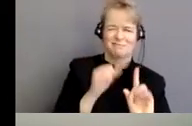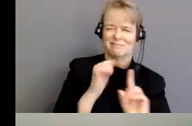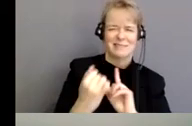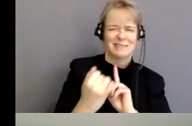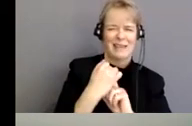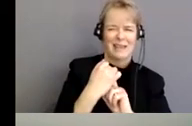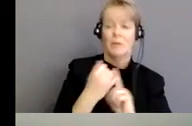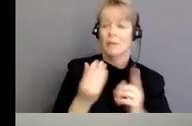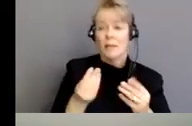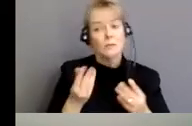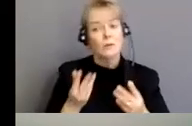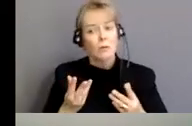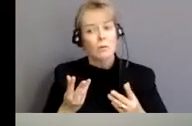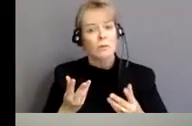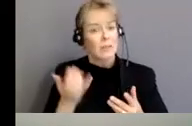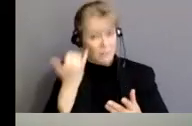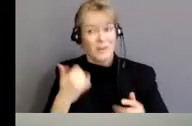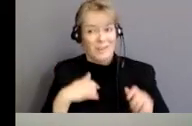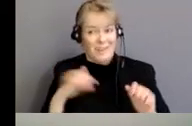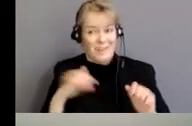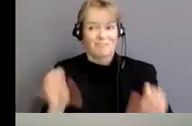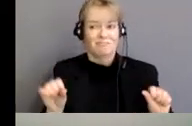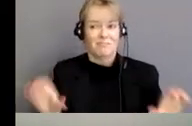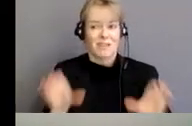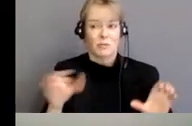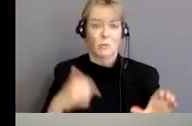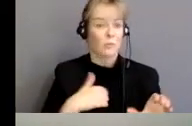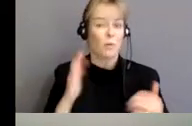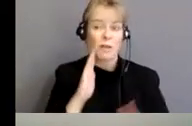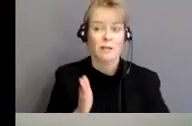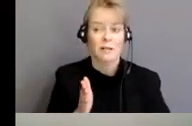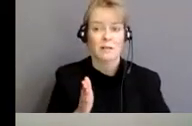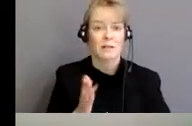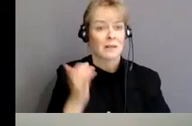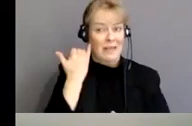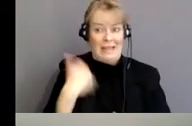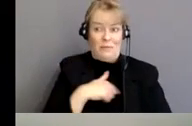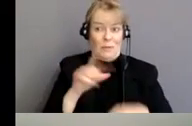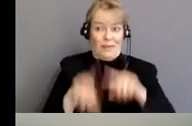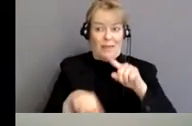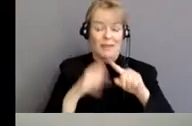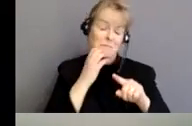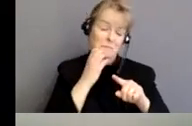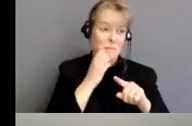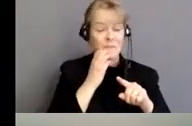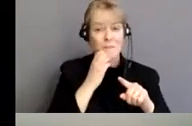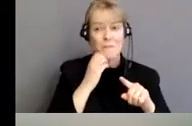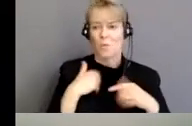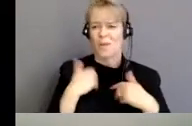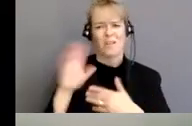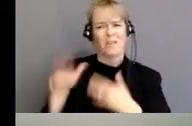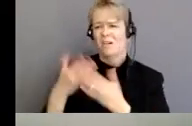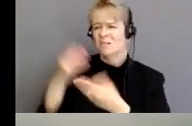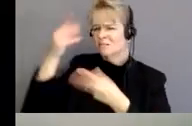If we can do something, we will. Even if we can't, having the information about all the scams that are going